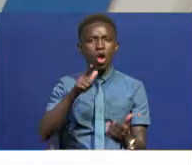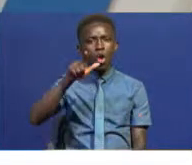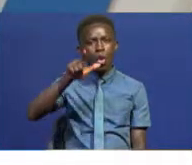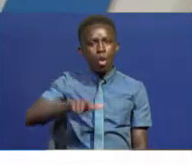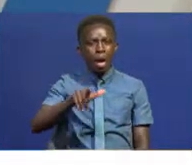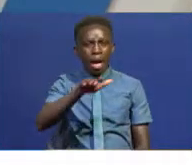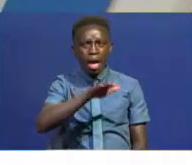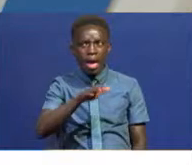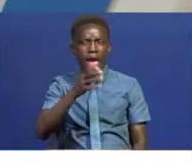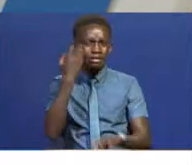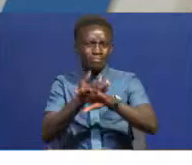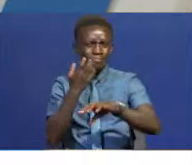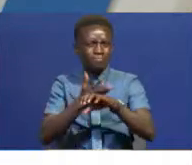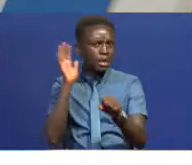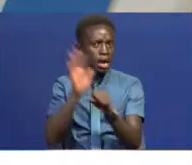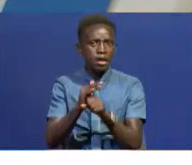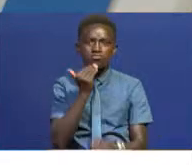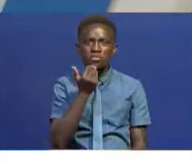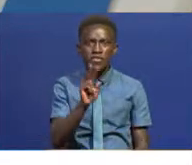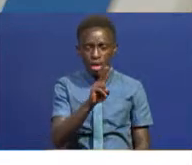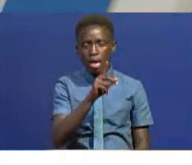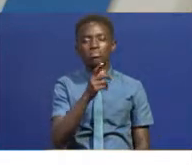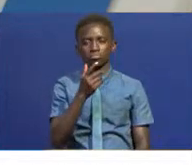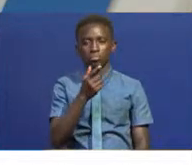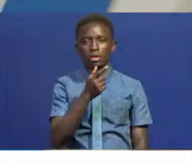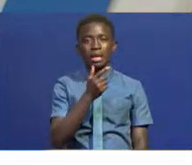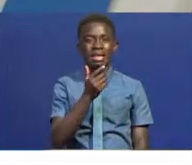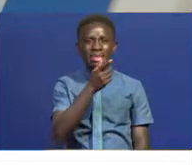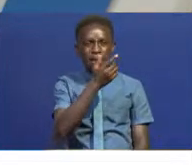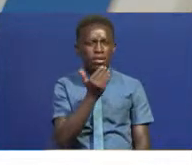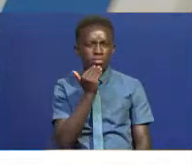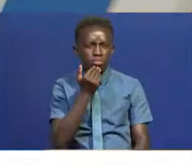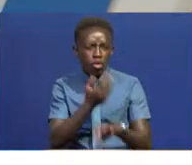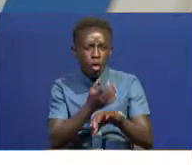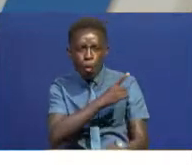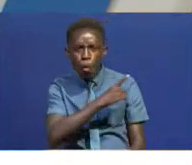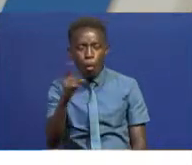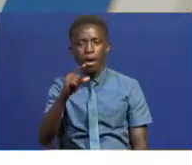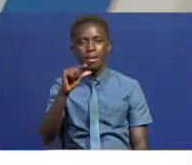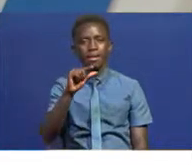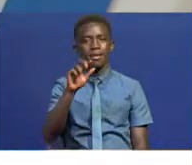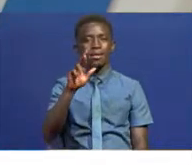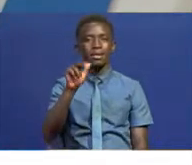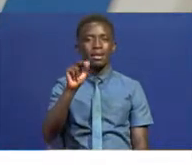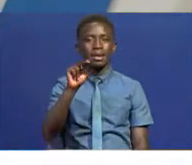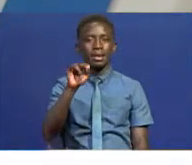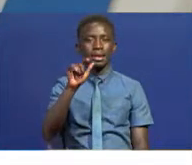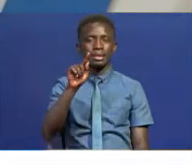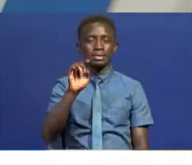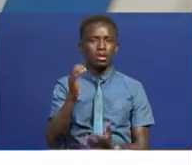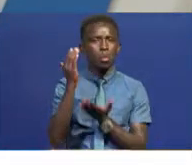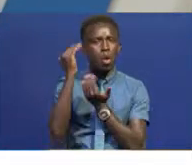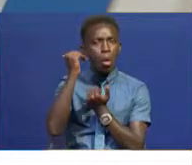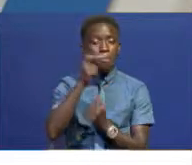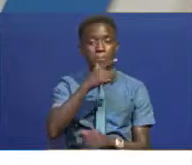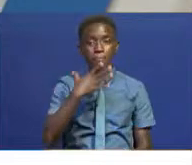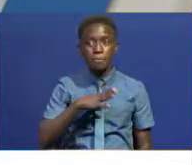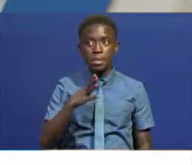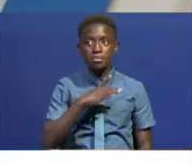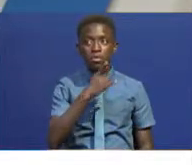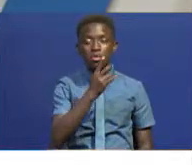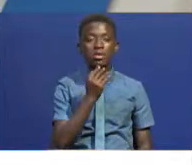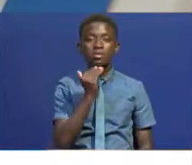all those rocks are granite, and we intend to have a station whereby those people of Vihiga will be bringing their those